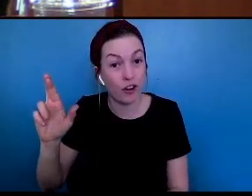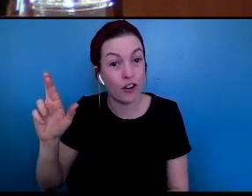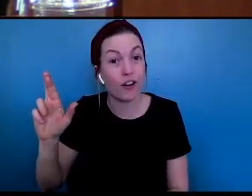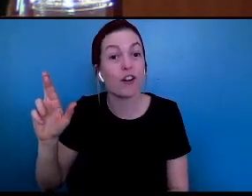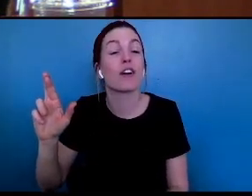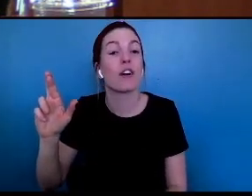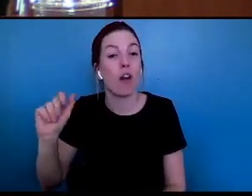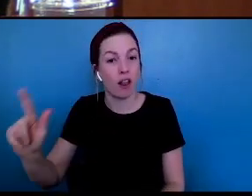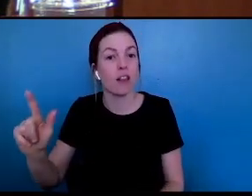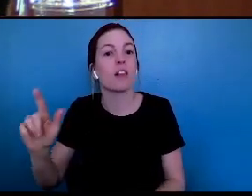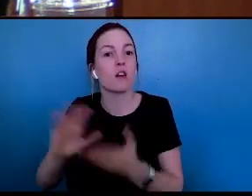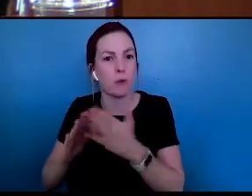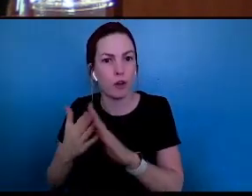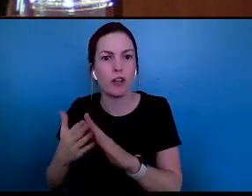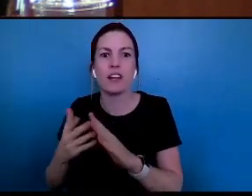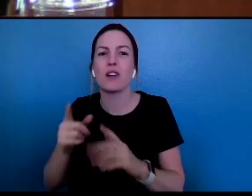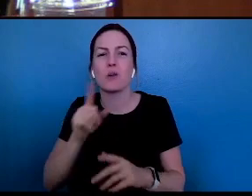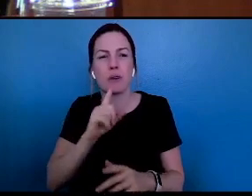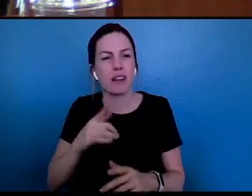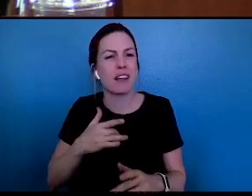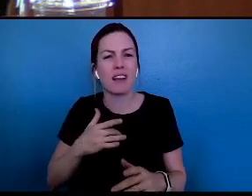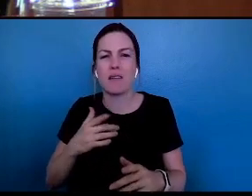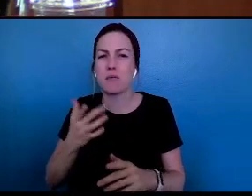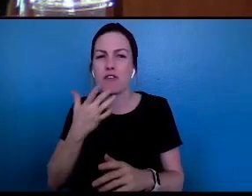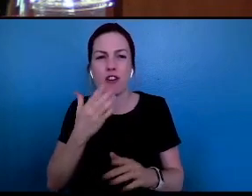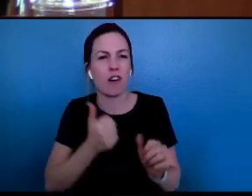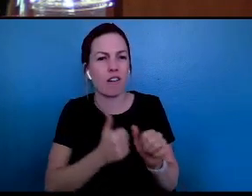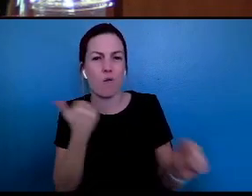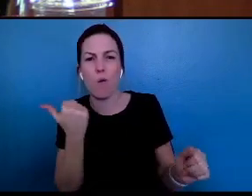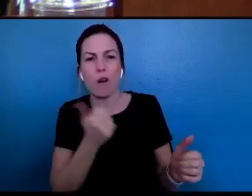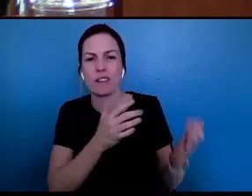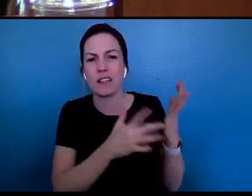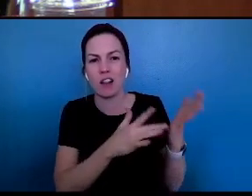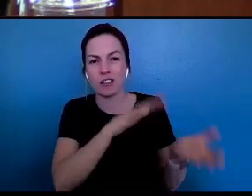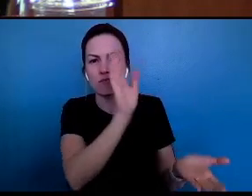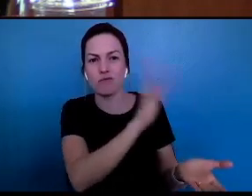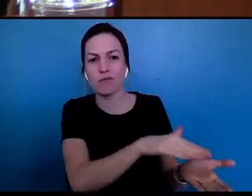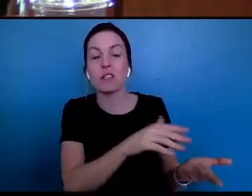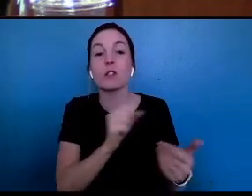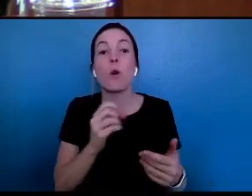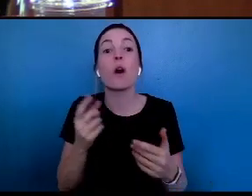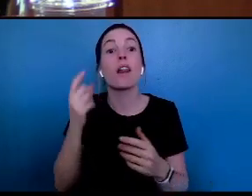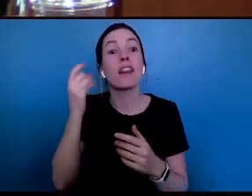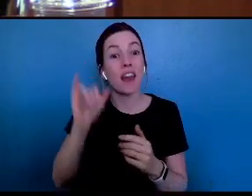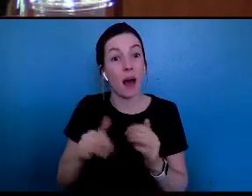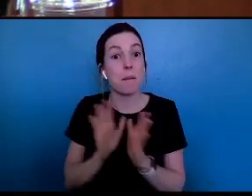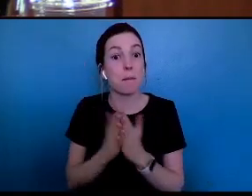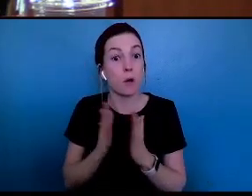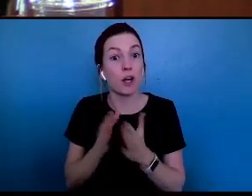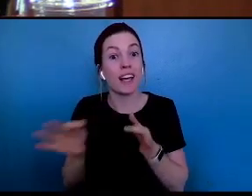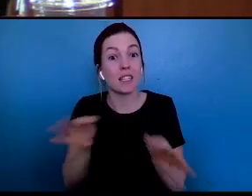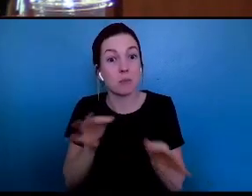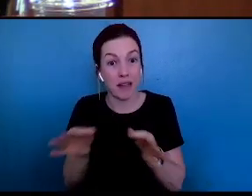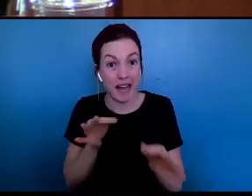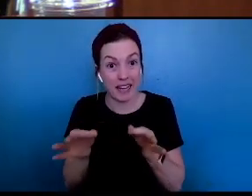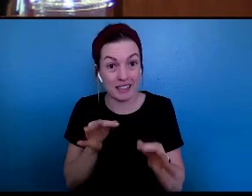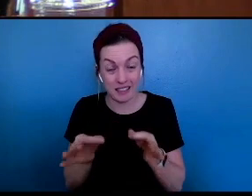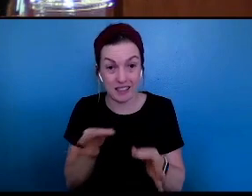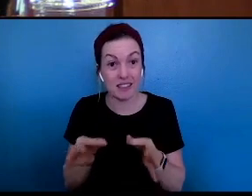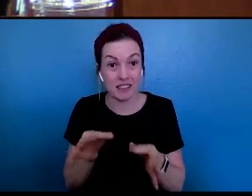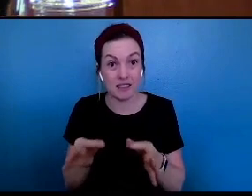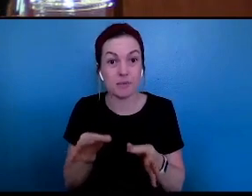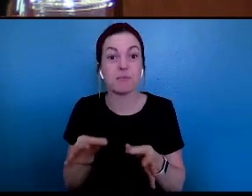communication at scale, very large platforms. And so part of the book is trying to not explain this gap, which everybody can feel, but